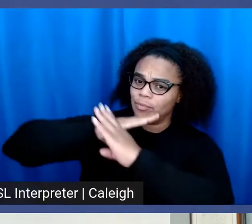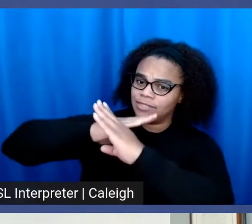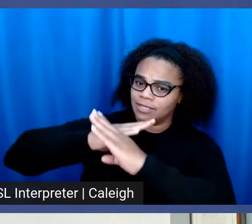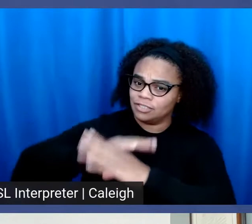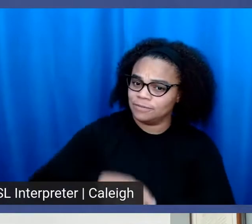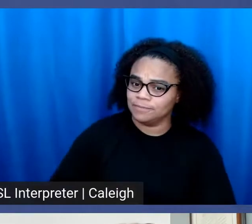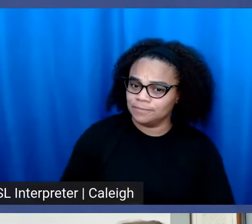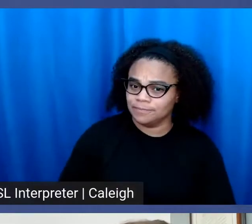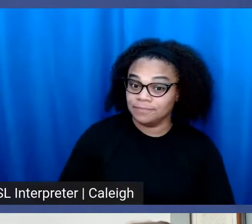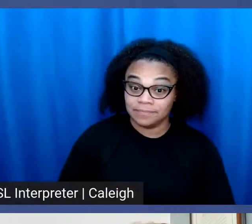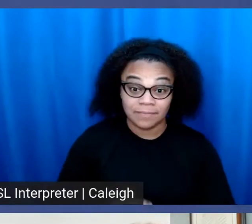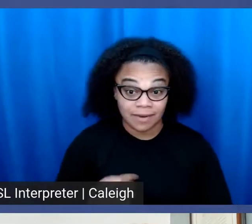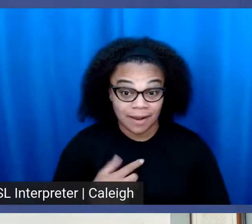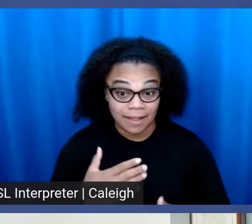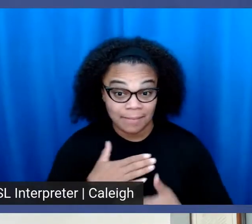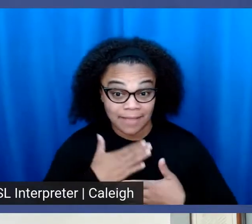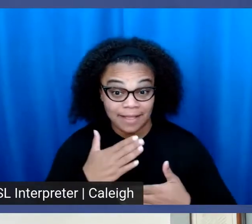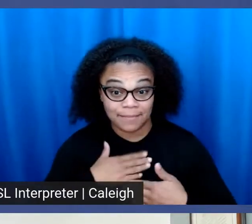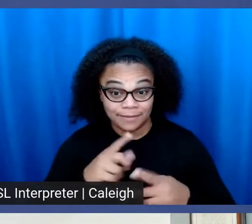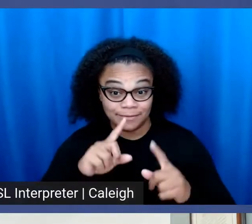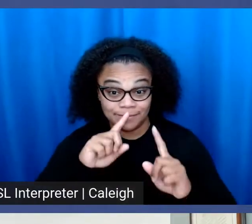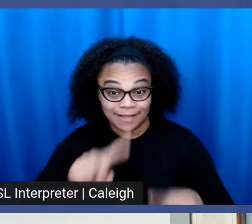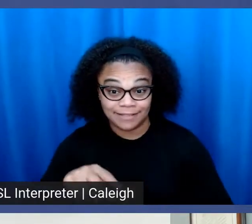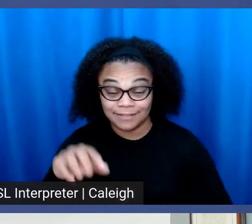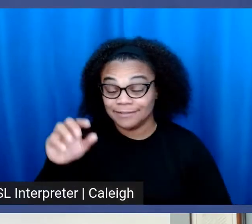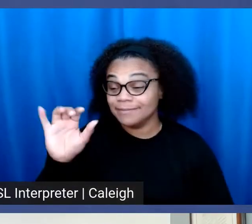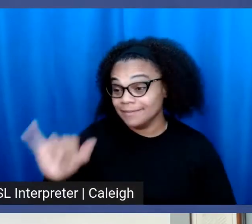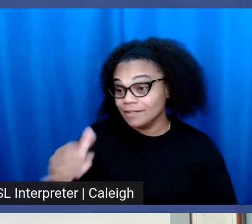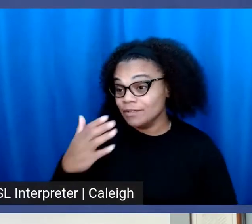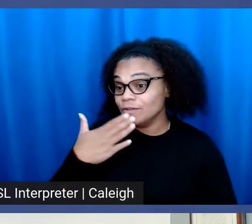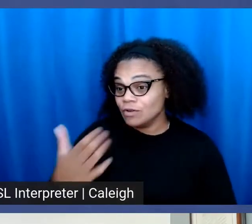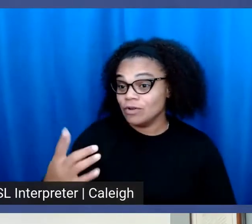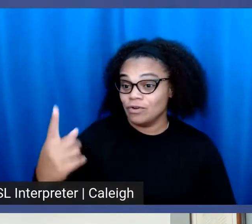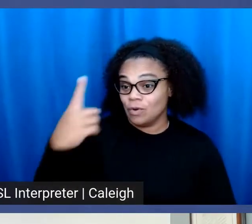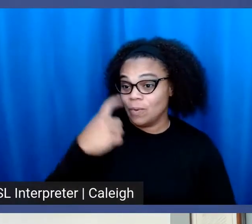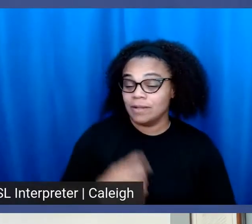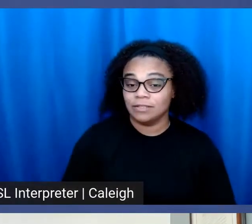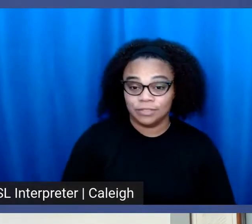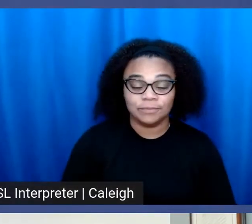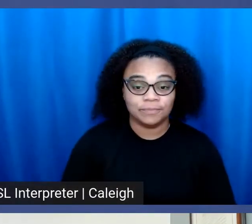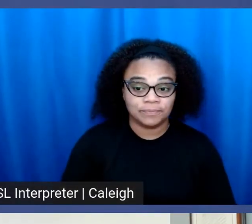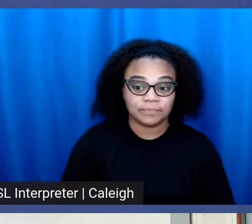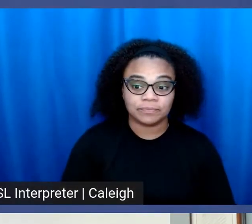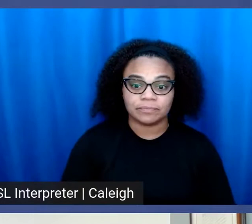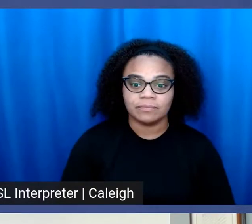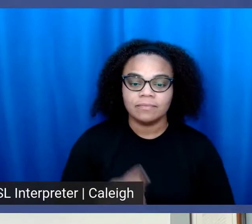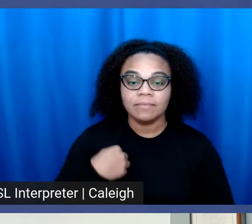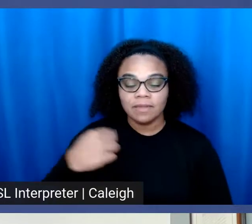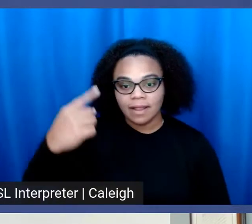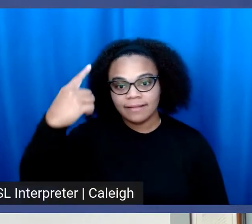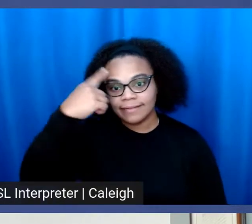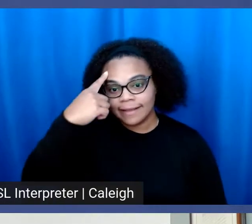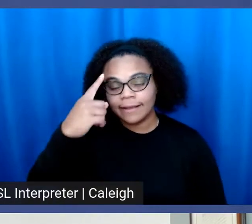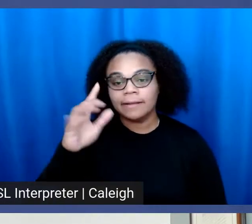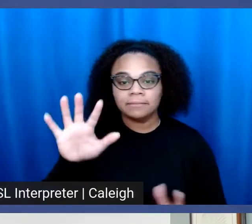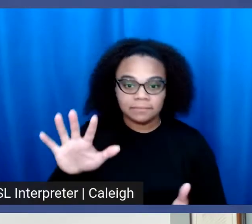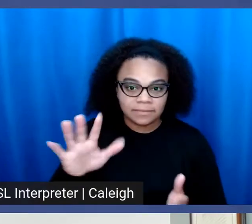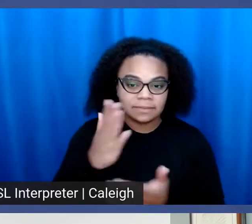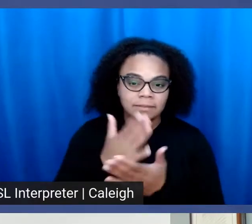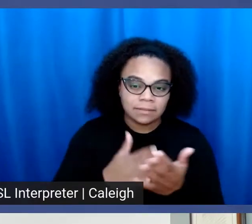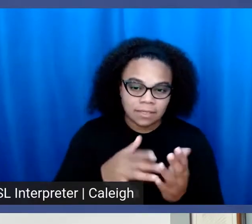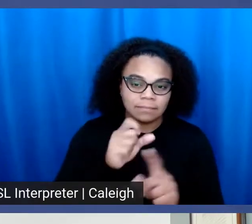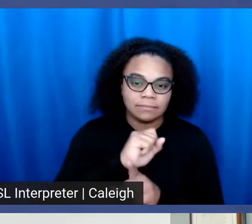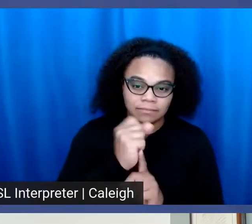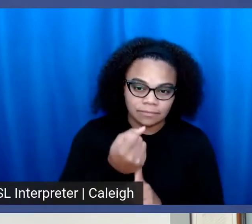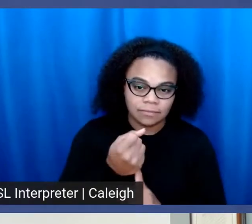I'm happy to jump in there. That's a good question. I think that in certain instances, the